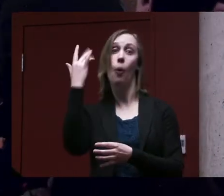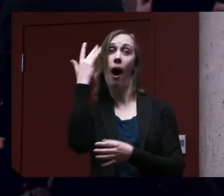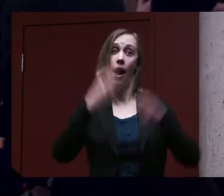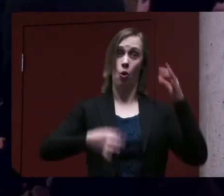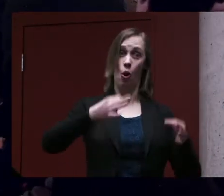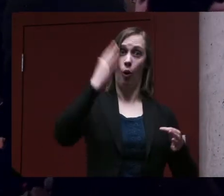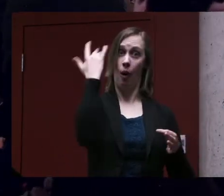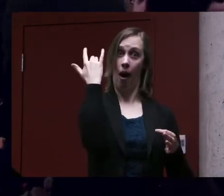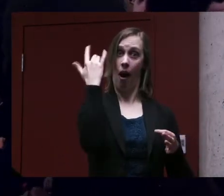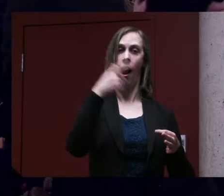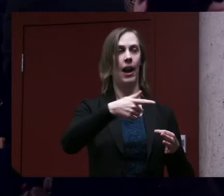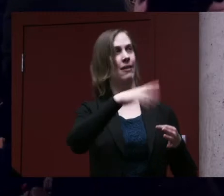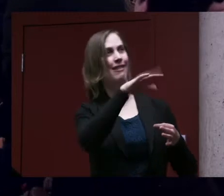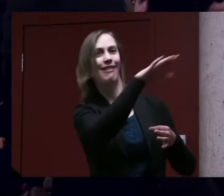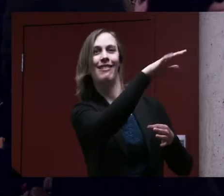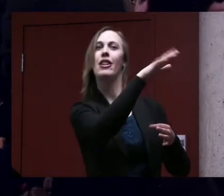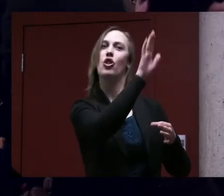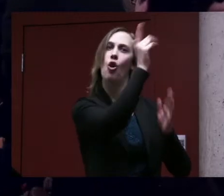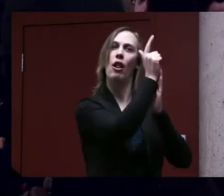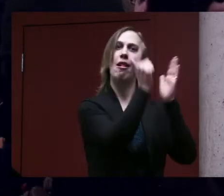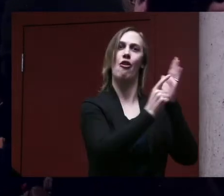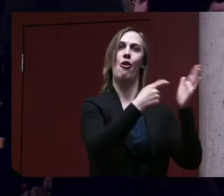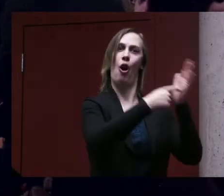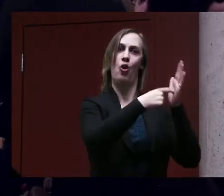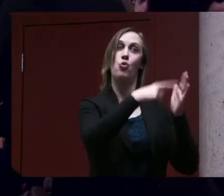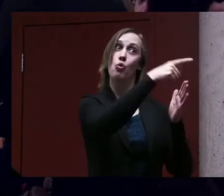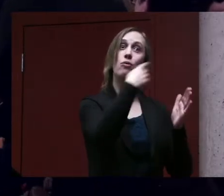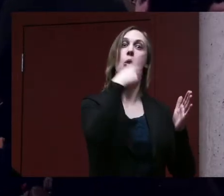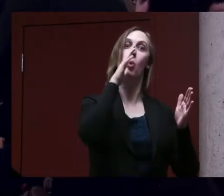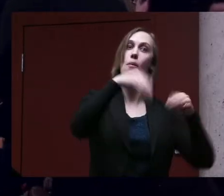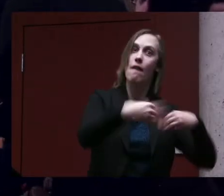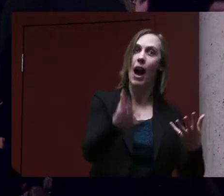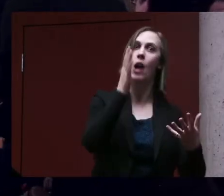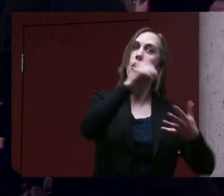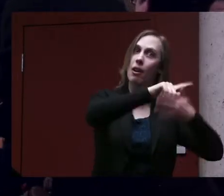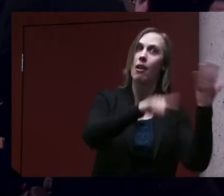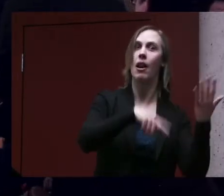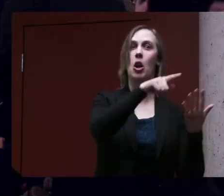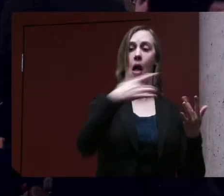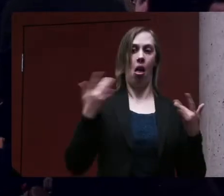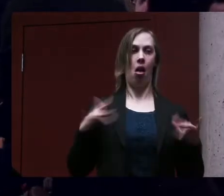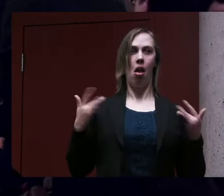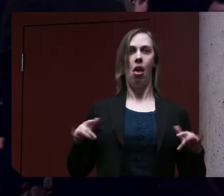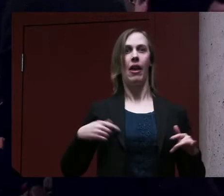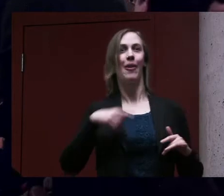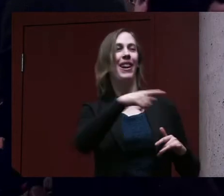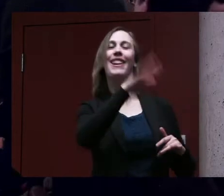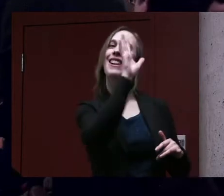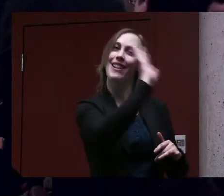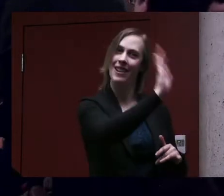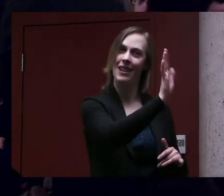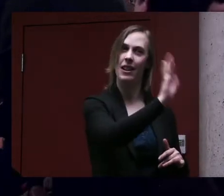obligations and to provide community-based options for people with disabilities. So that's where